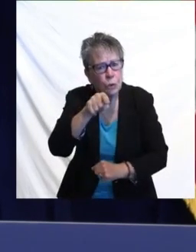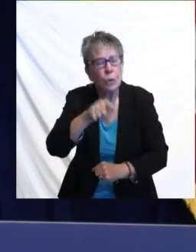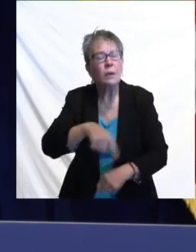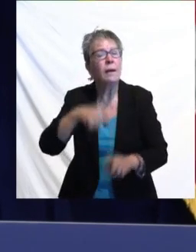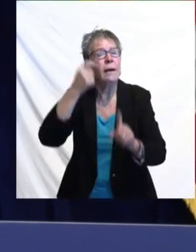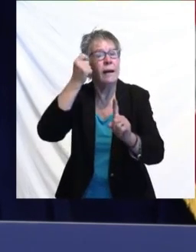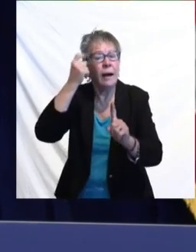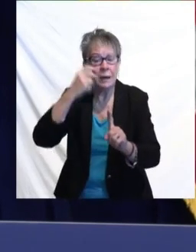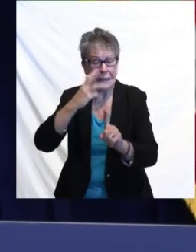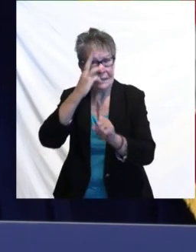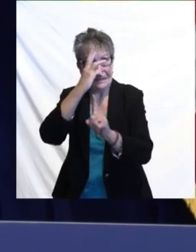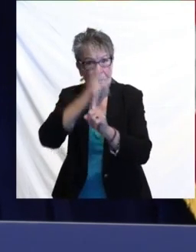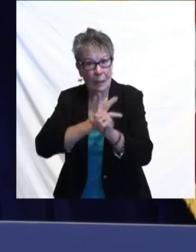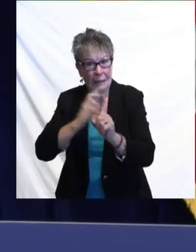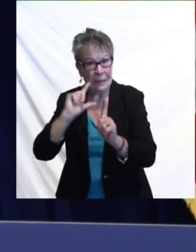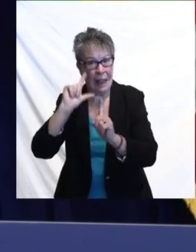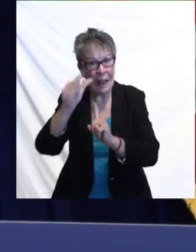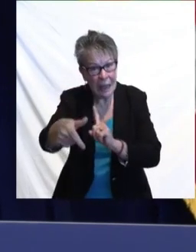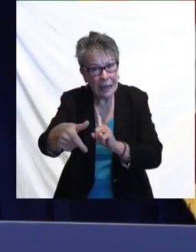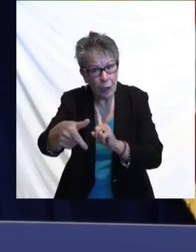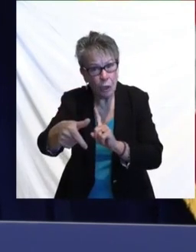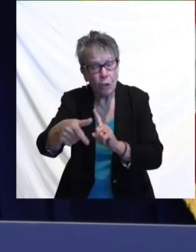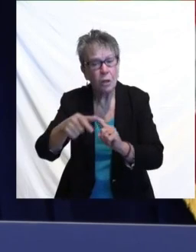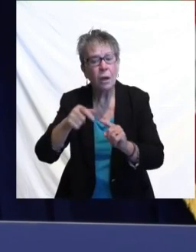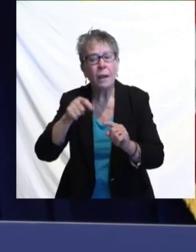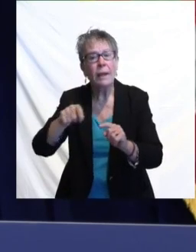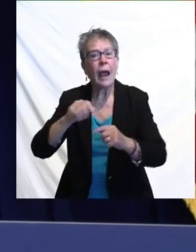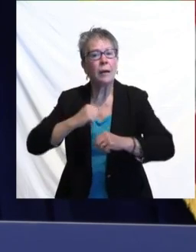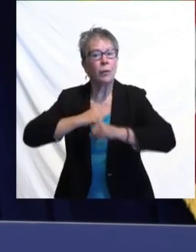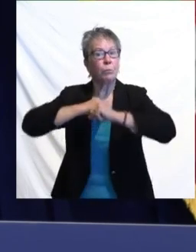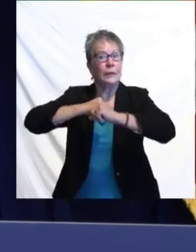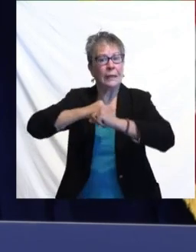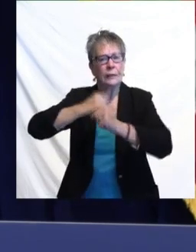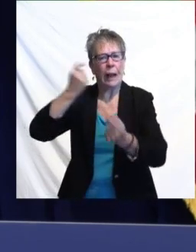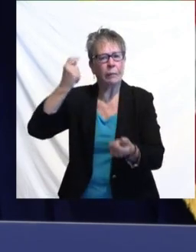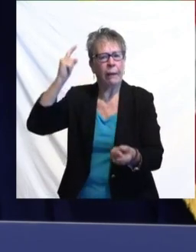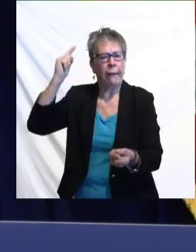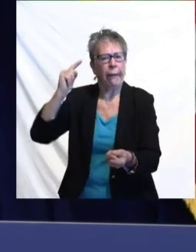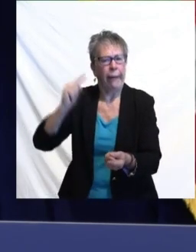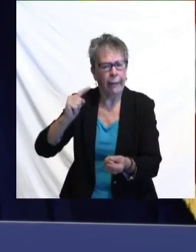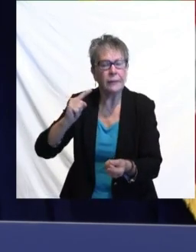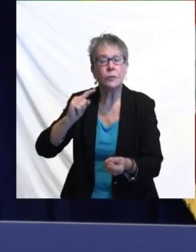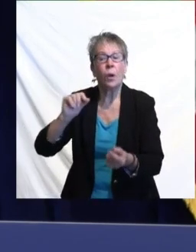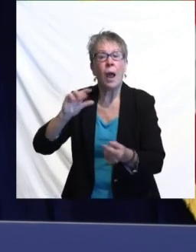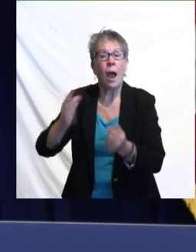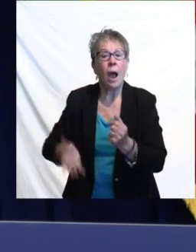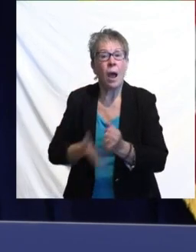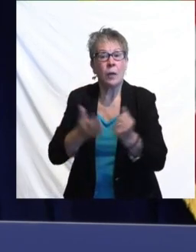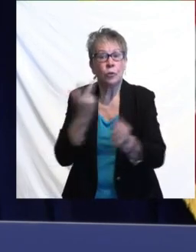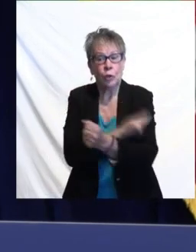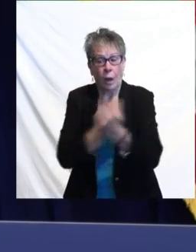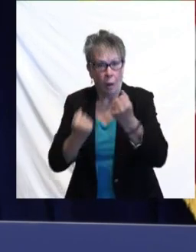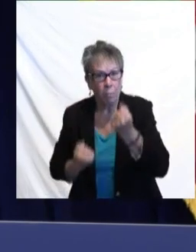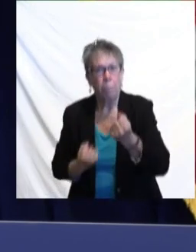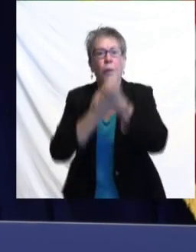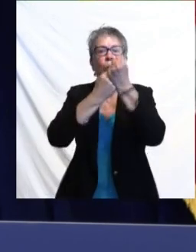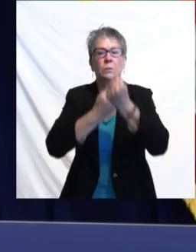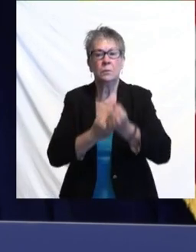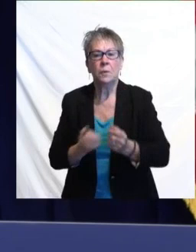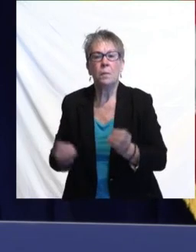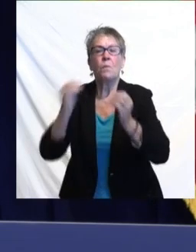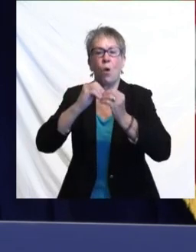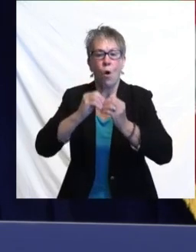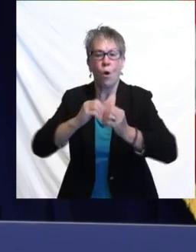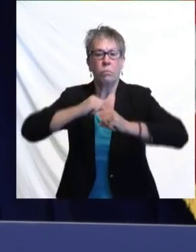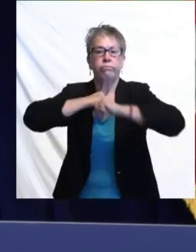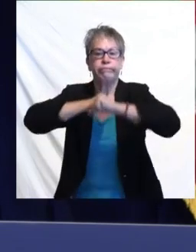will be gathering inside this year, and because of the high transmissibility of the Delta variant and the